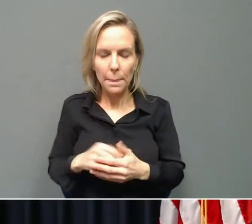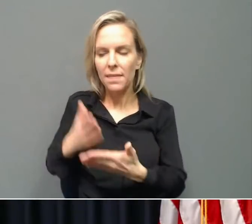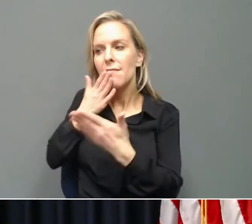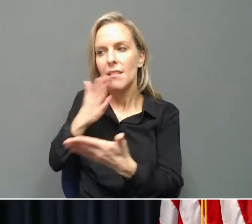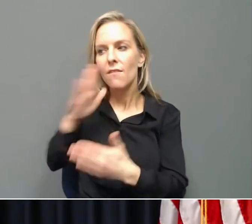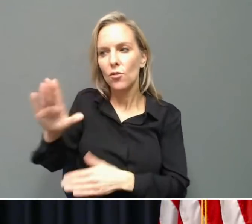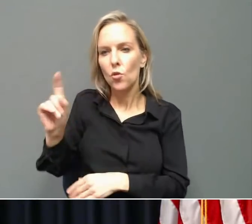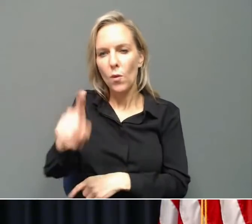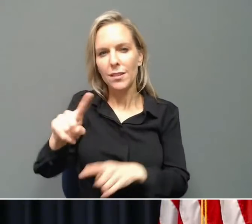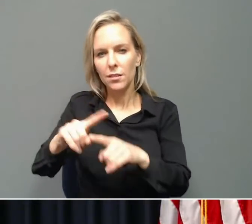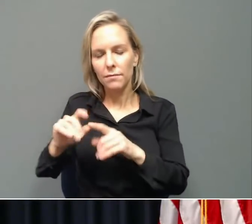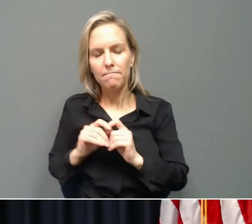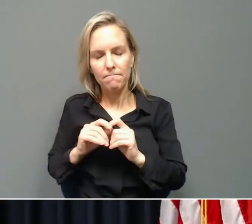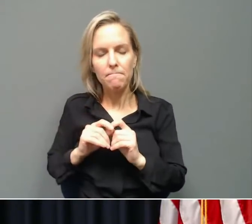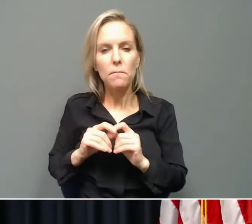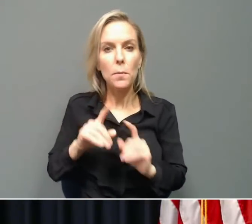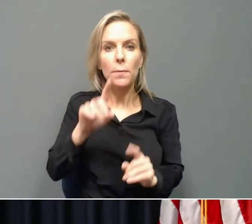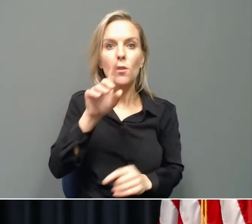question. If I